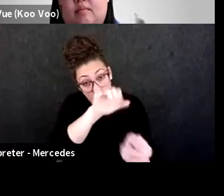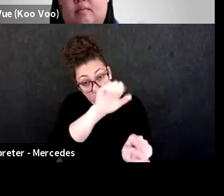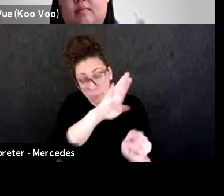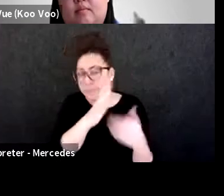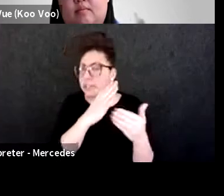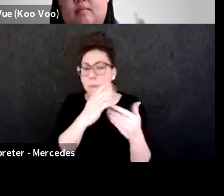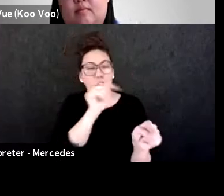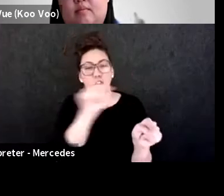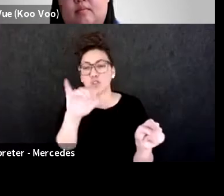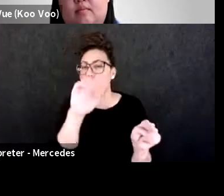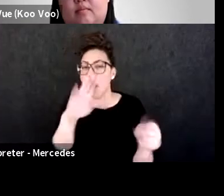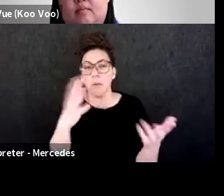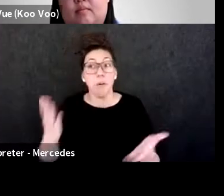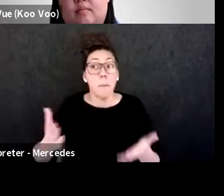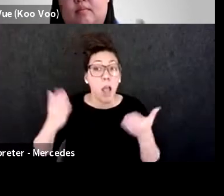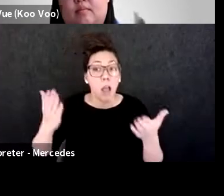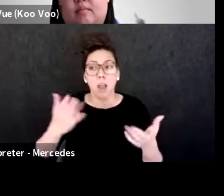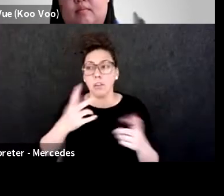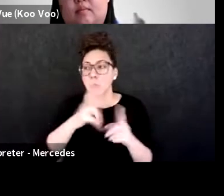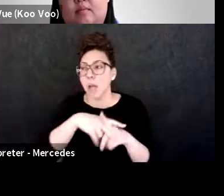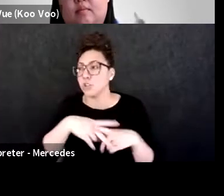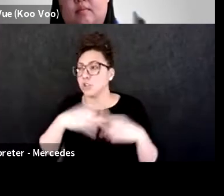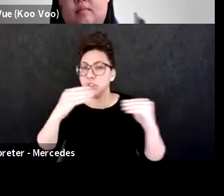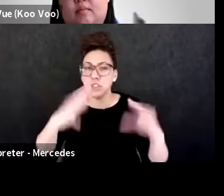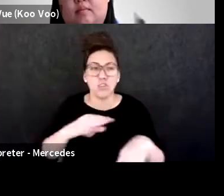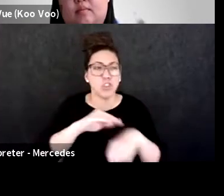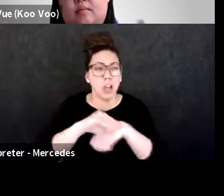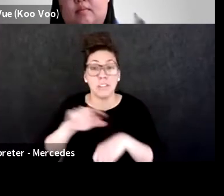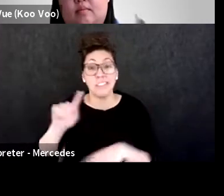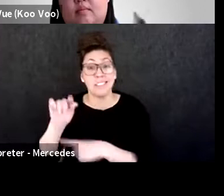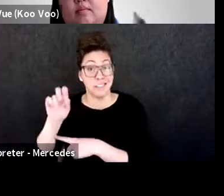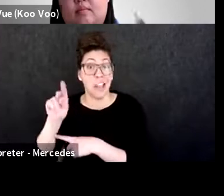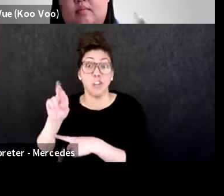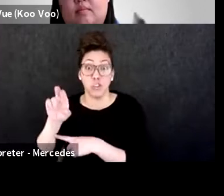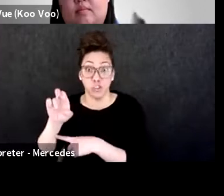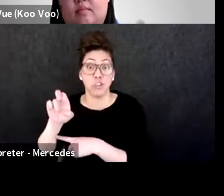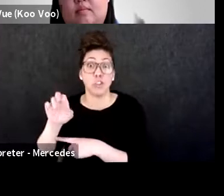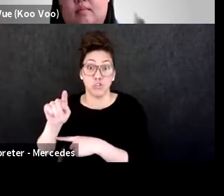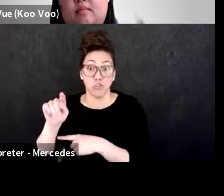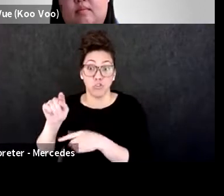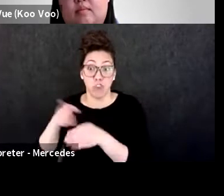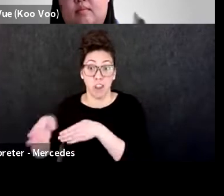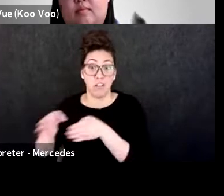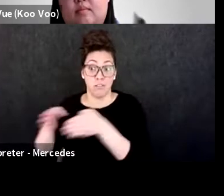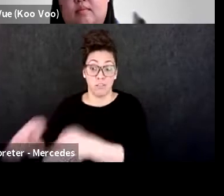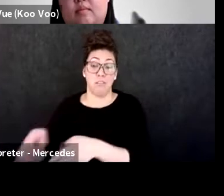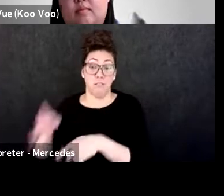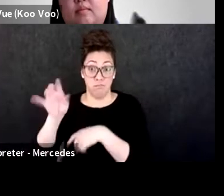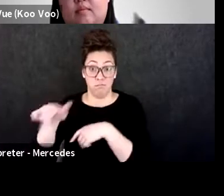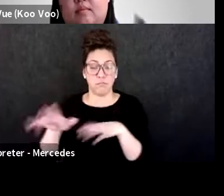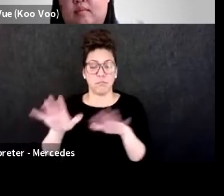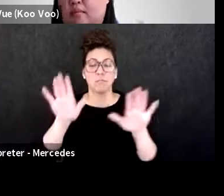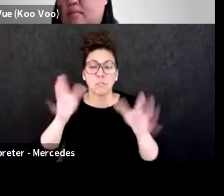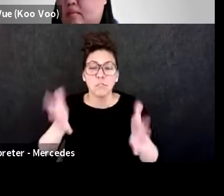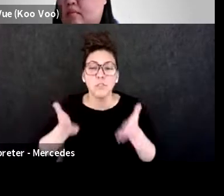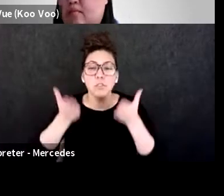or an advancement, but definitely a tenure track teaching job or counseling job, I can't stress this enough, is to talk